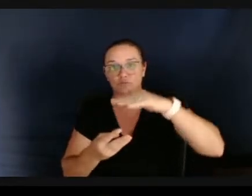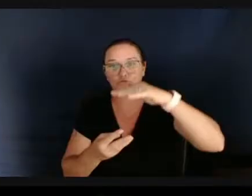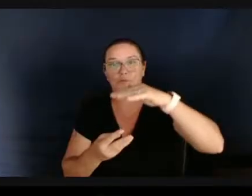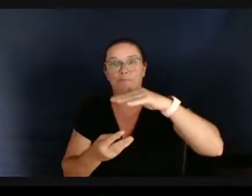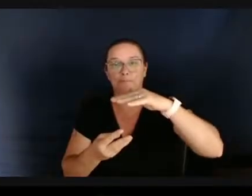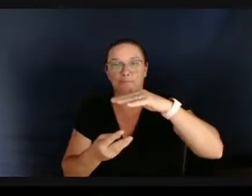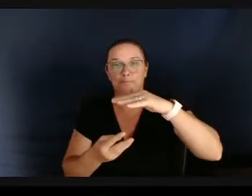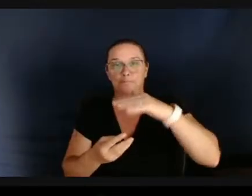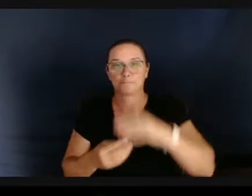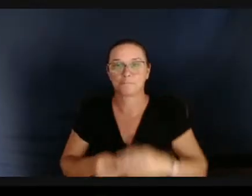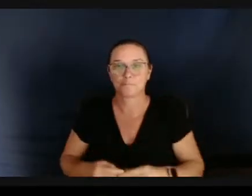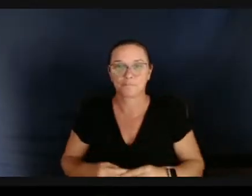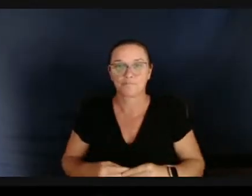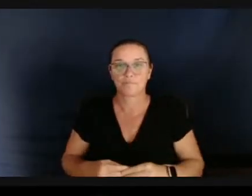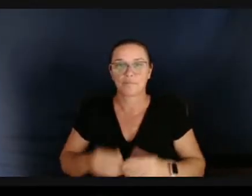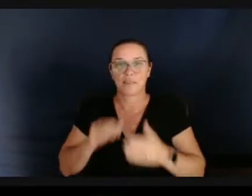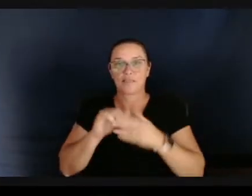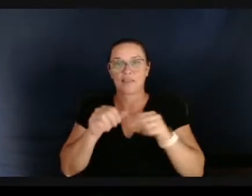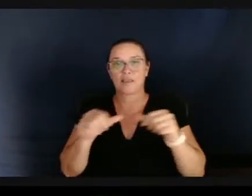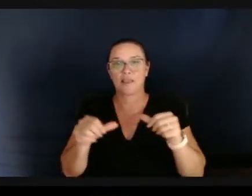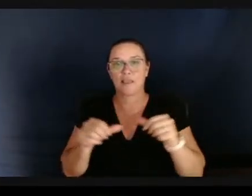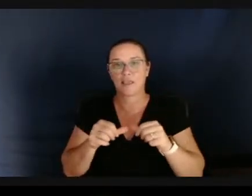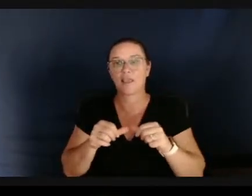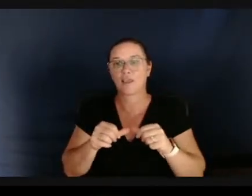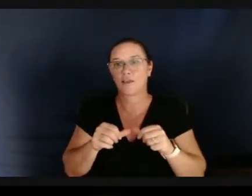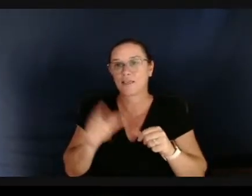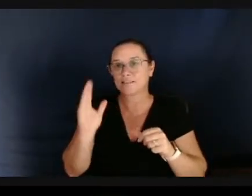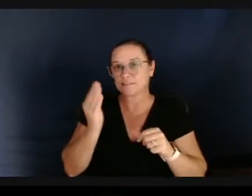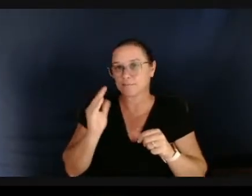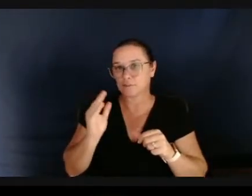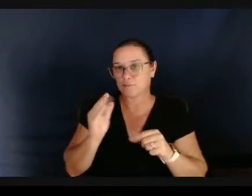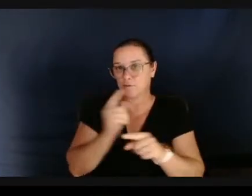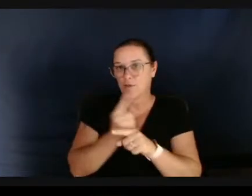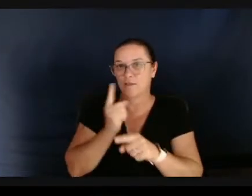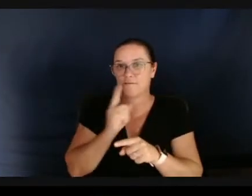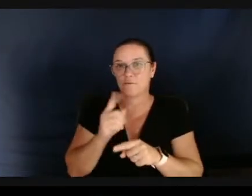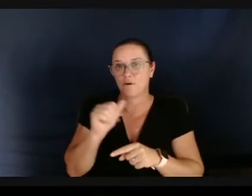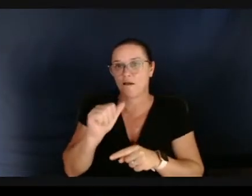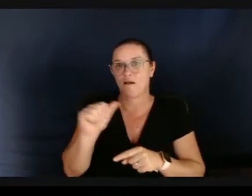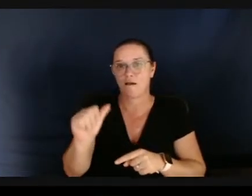this spot right here seems to favor flows. It's just the right distance away from the vent.